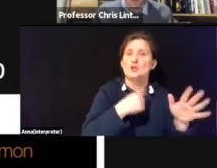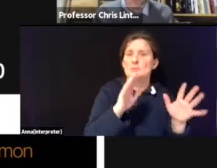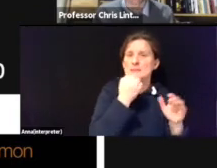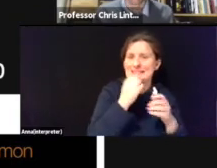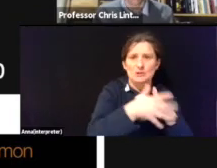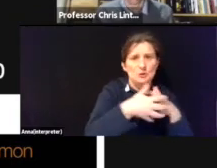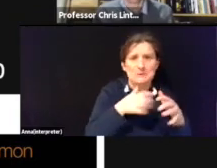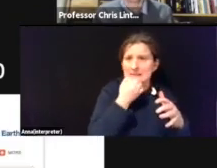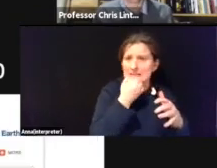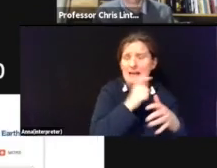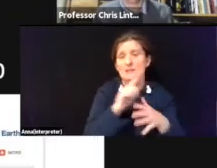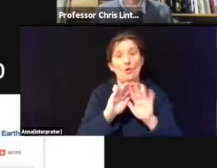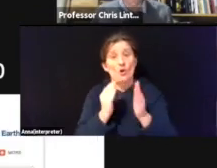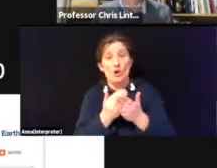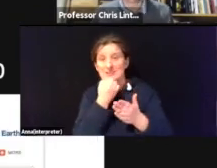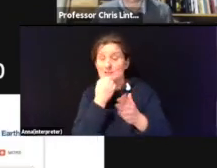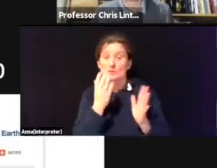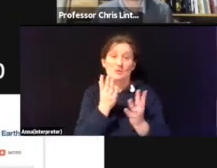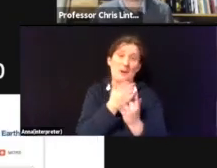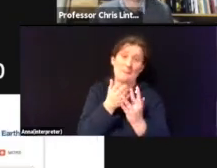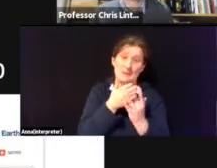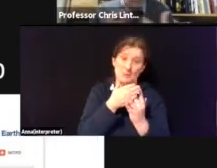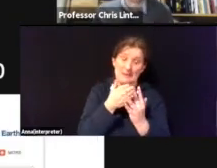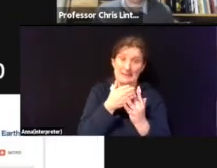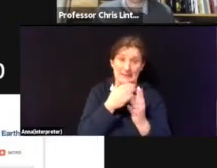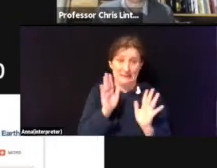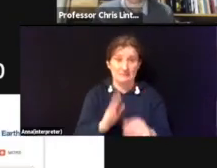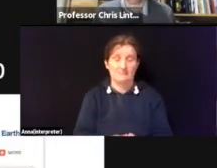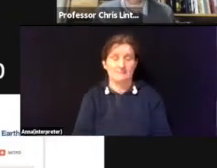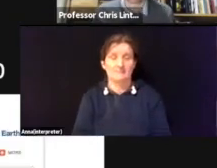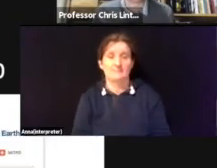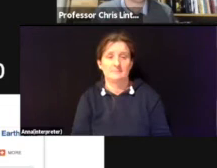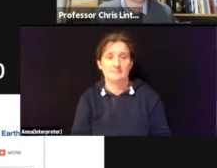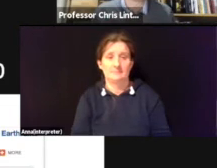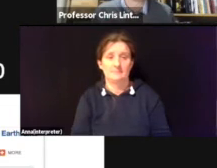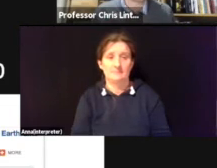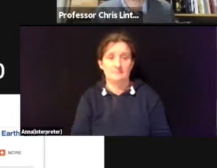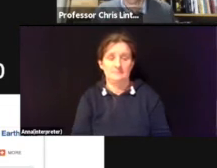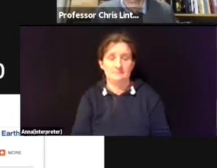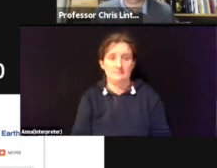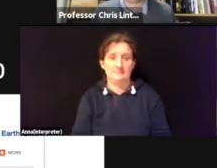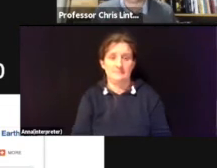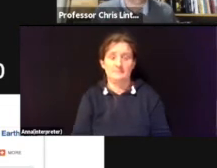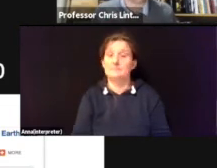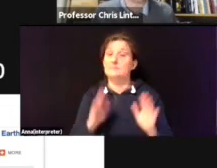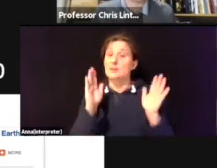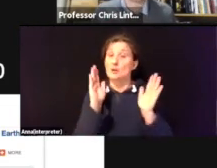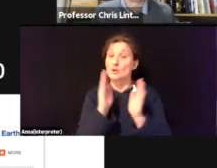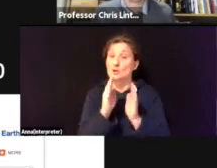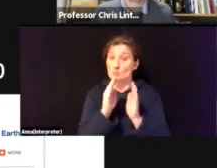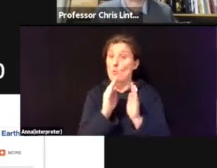of in between. And one of the lessons, and yes, this is another graph, from these big surveys, is that small planets are